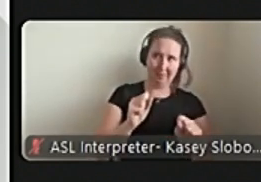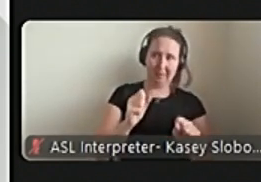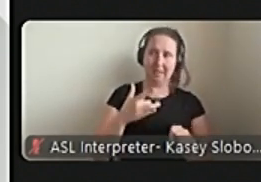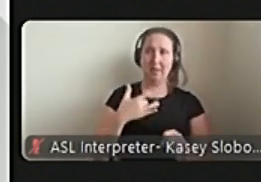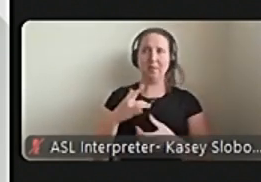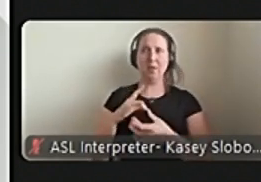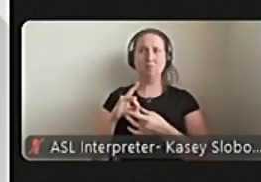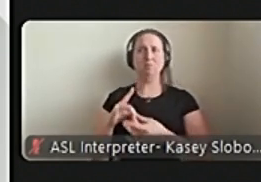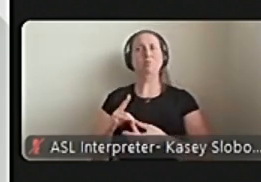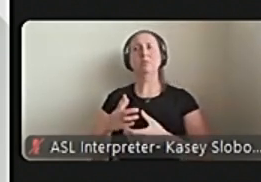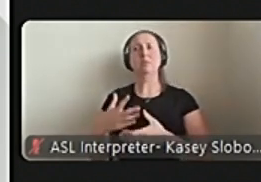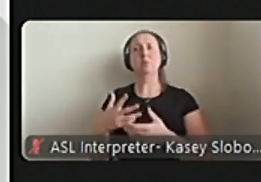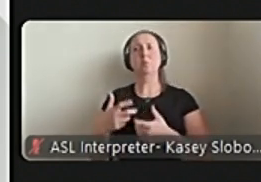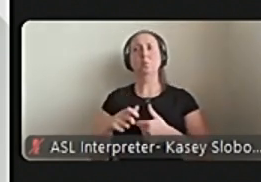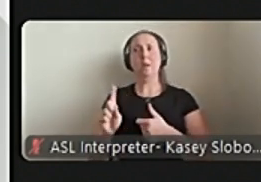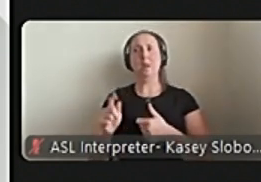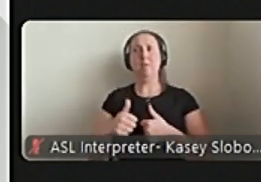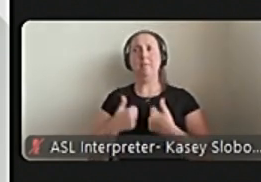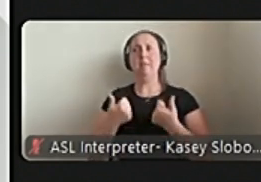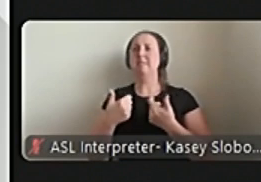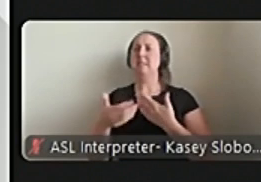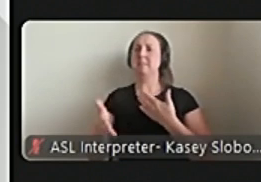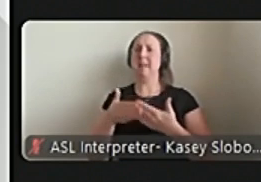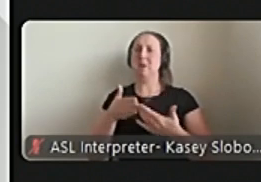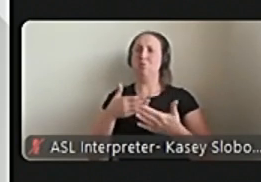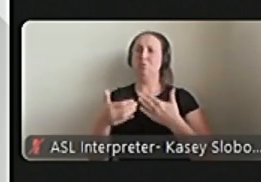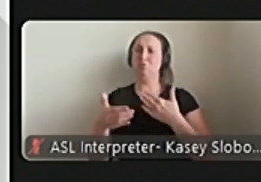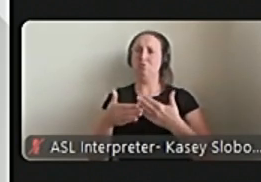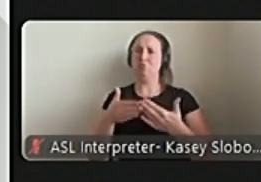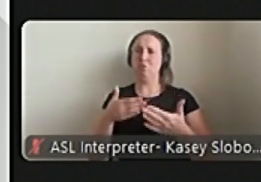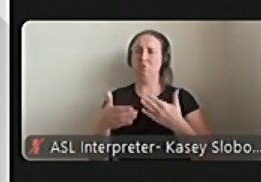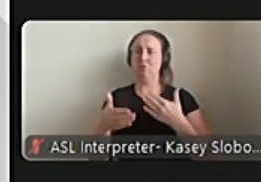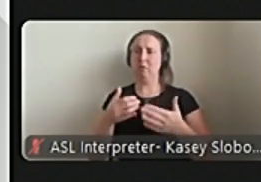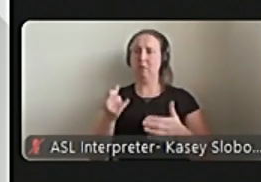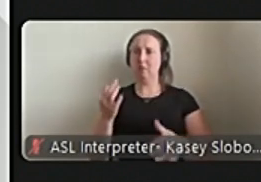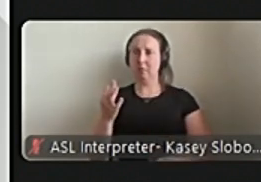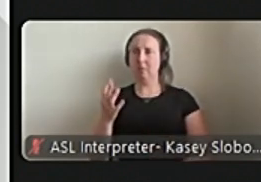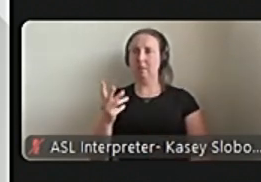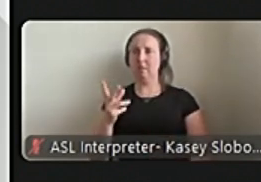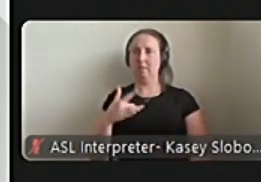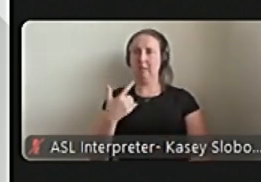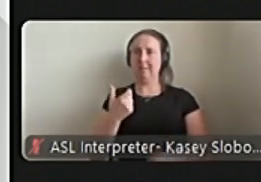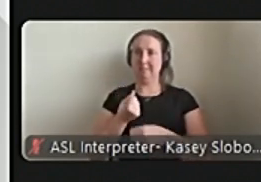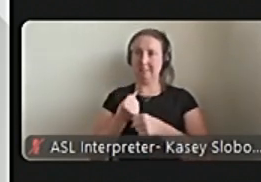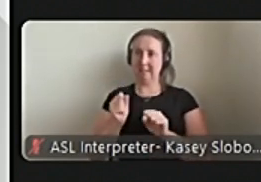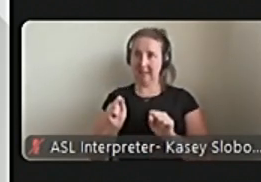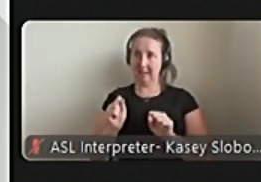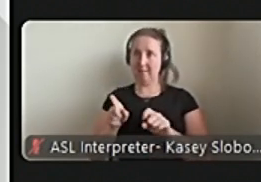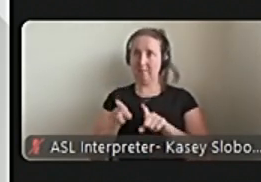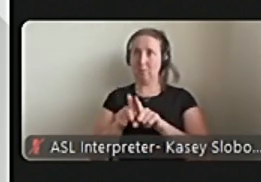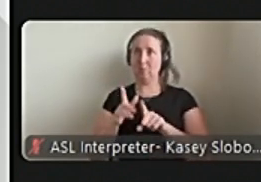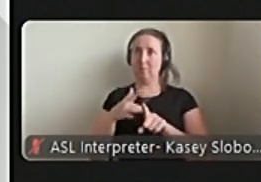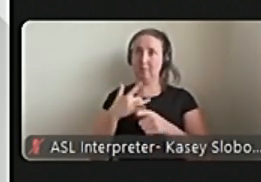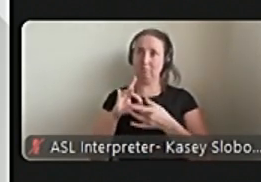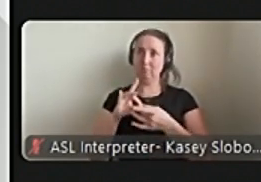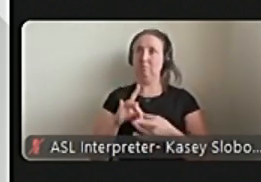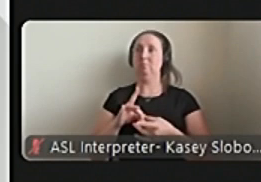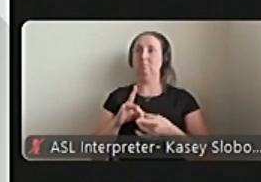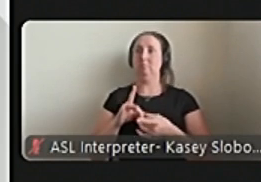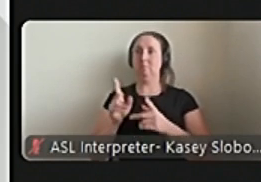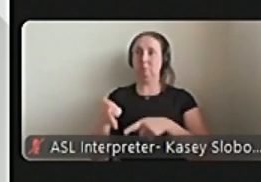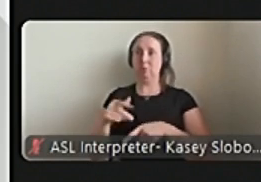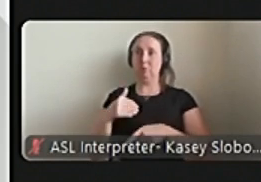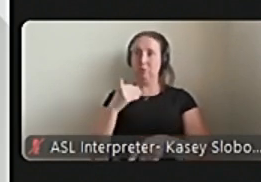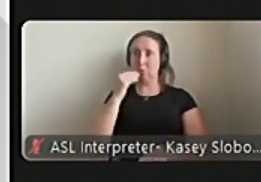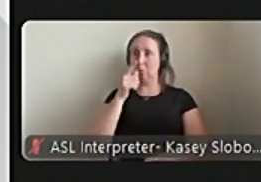matter where you live. Because if you have a sense of feel safe and a sense of belonging, that somebody knows you, and